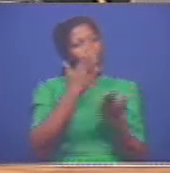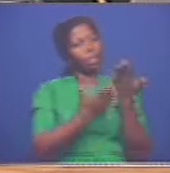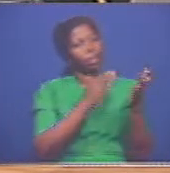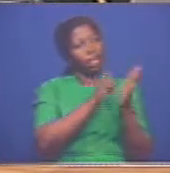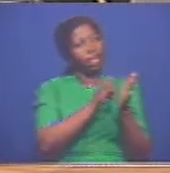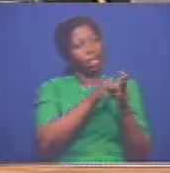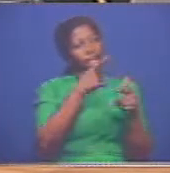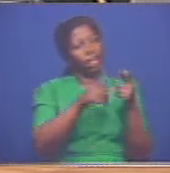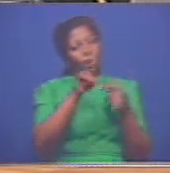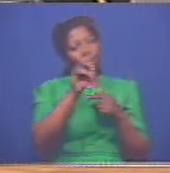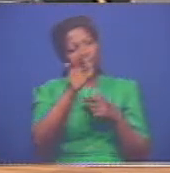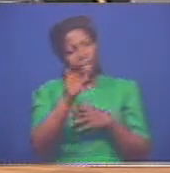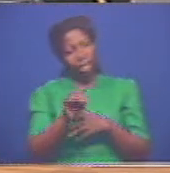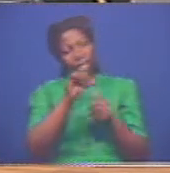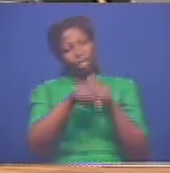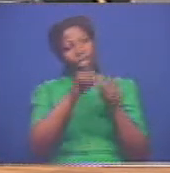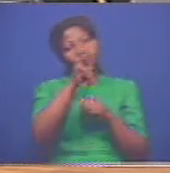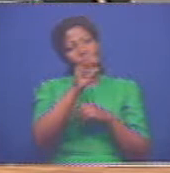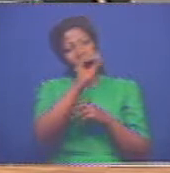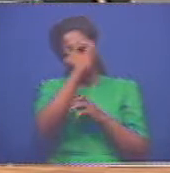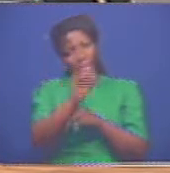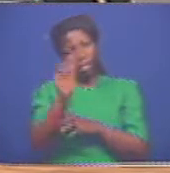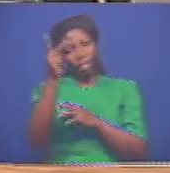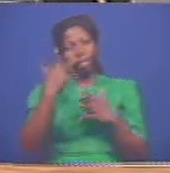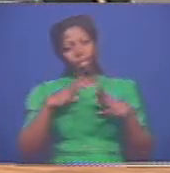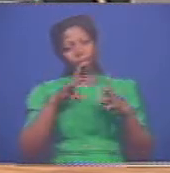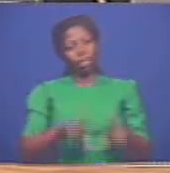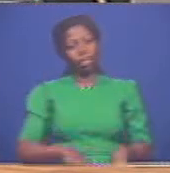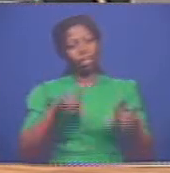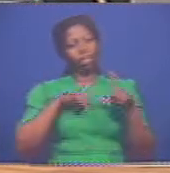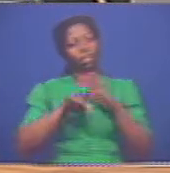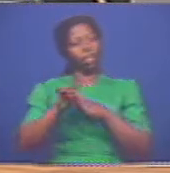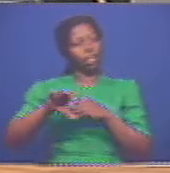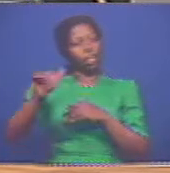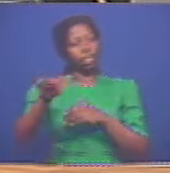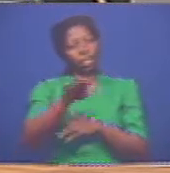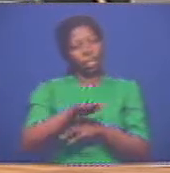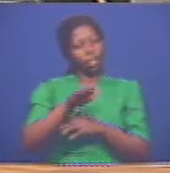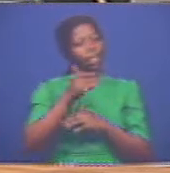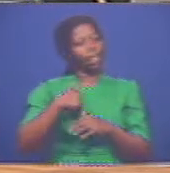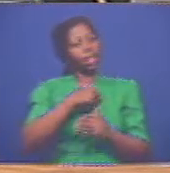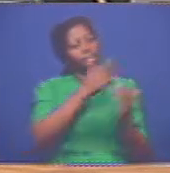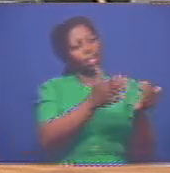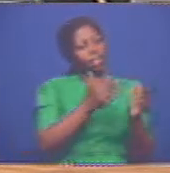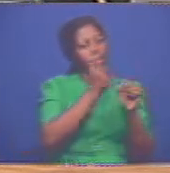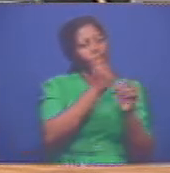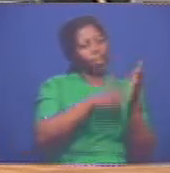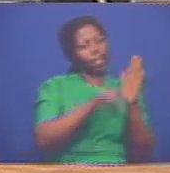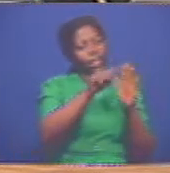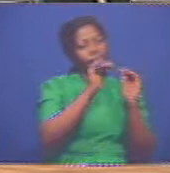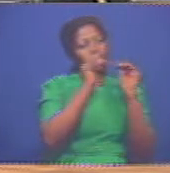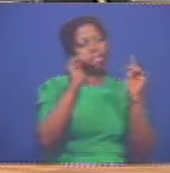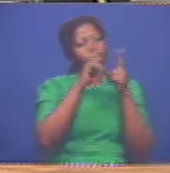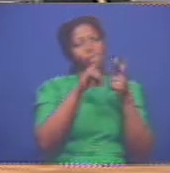year 2030, about 40% of Kenyans are going to live in urban areas. What do we need to do at this point to